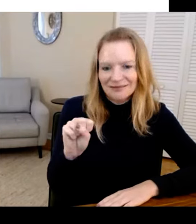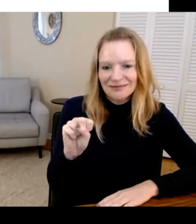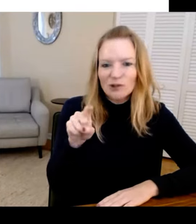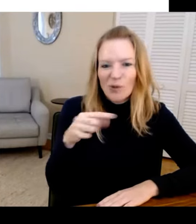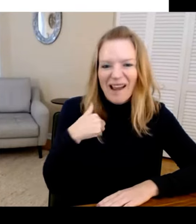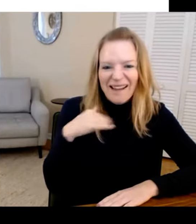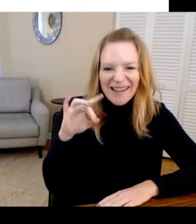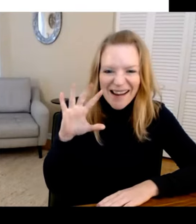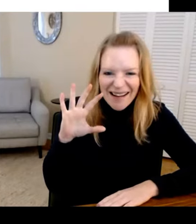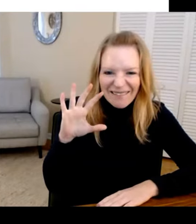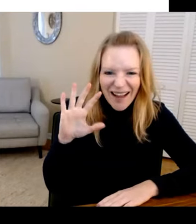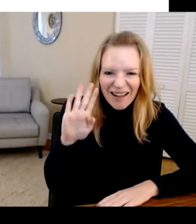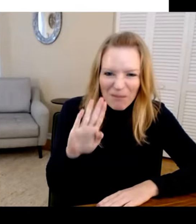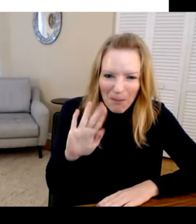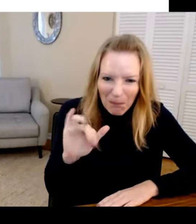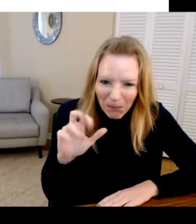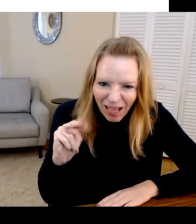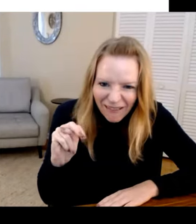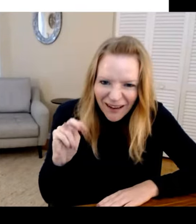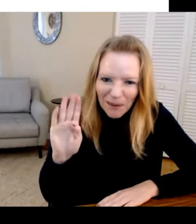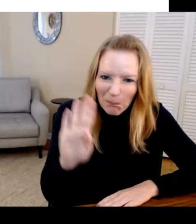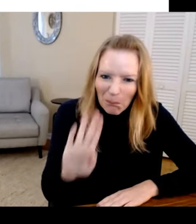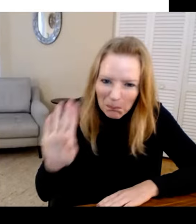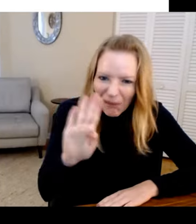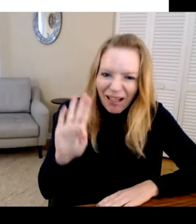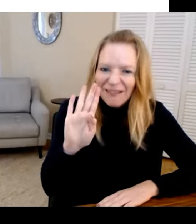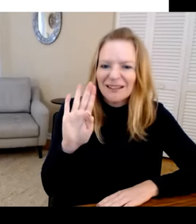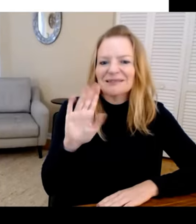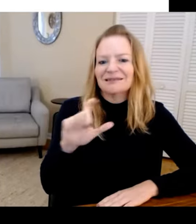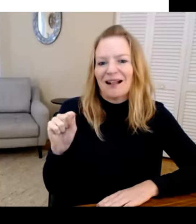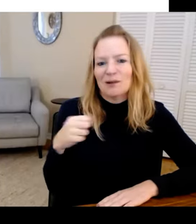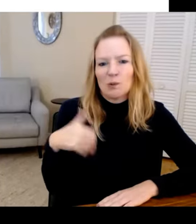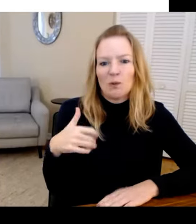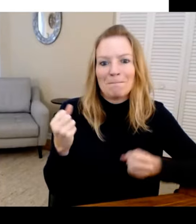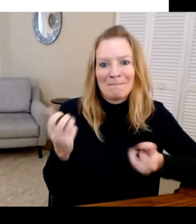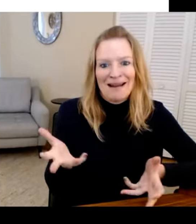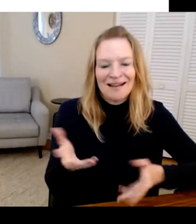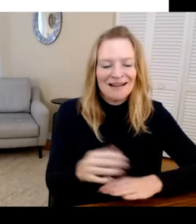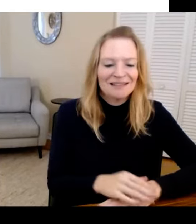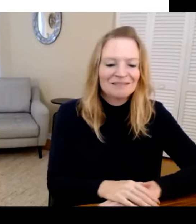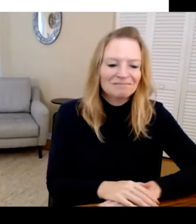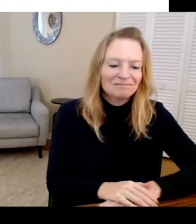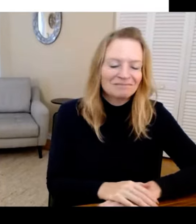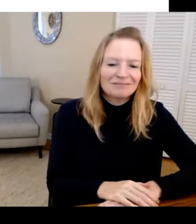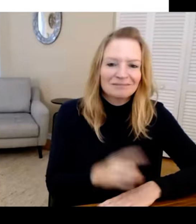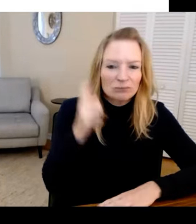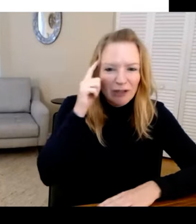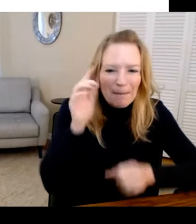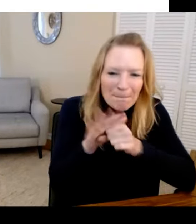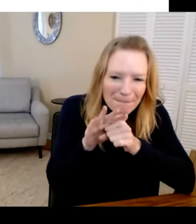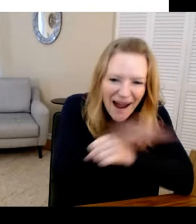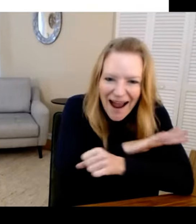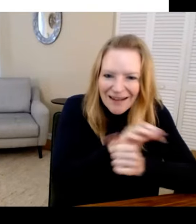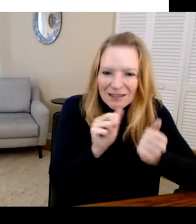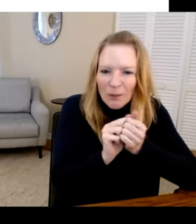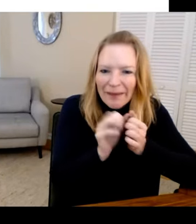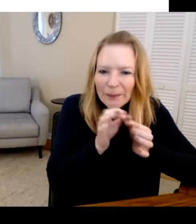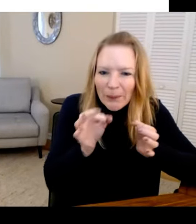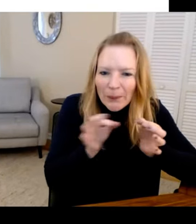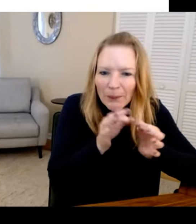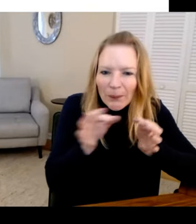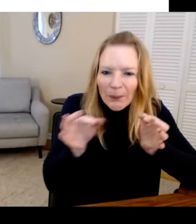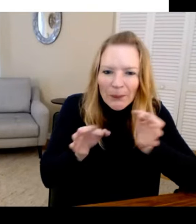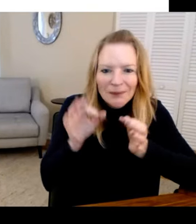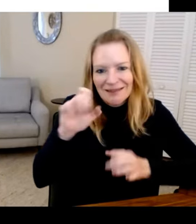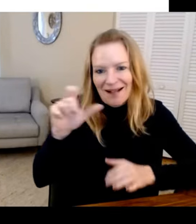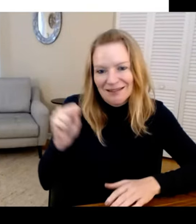called neurons. You have 85 billion of those brain cells, of those neurons. There's